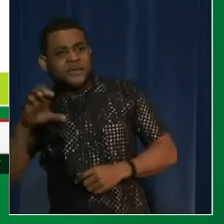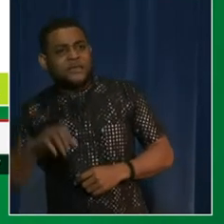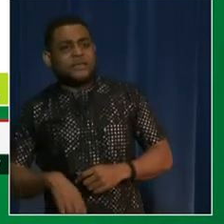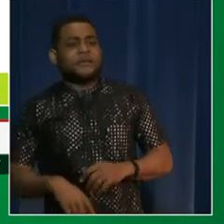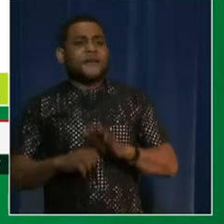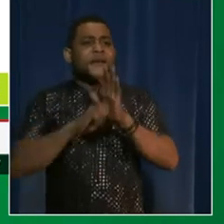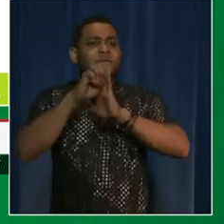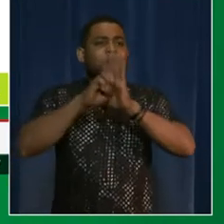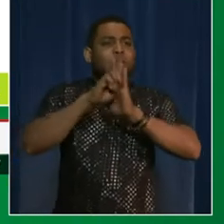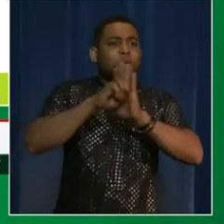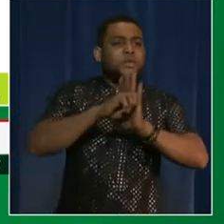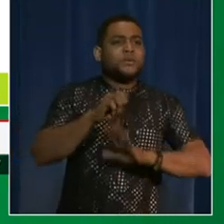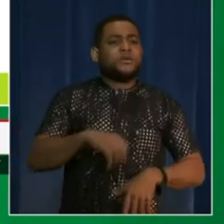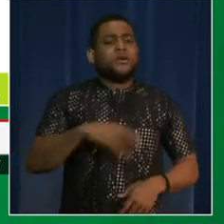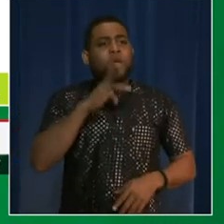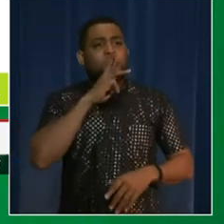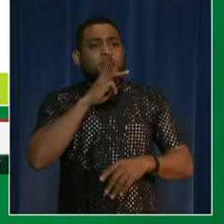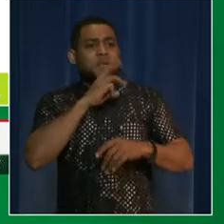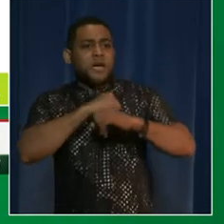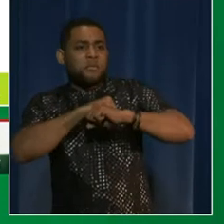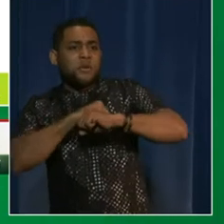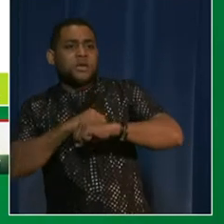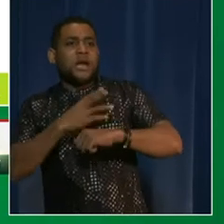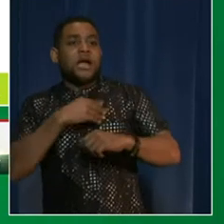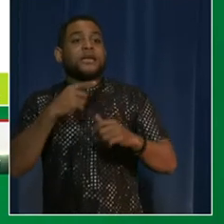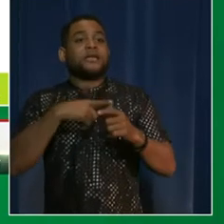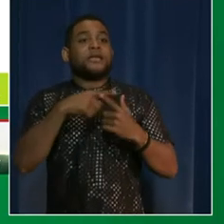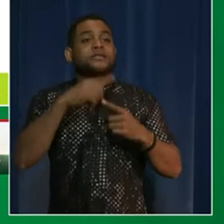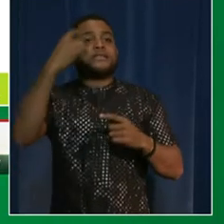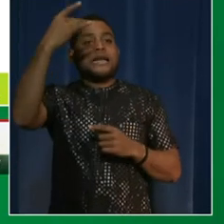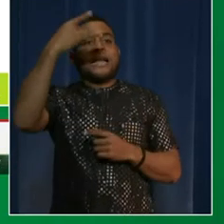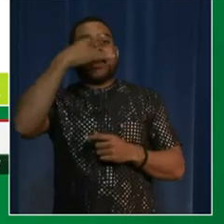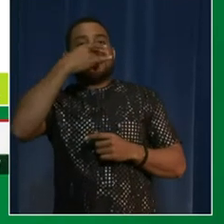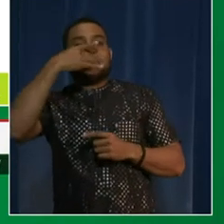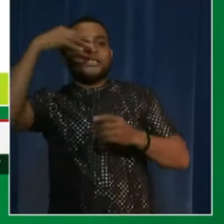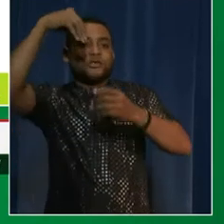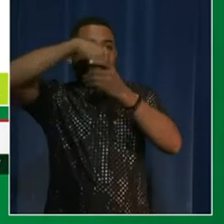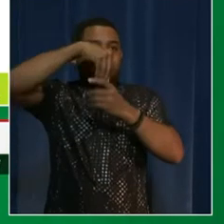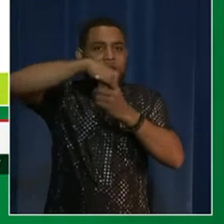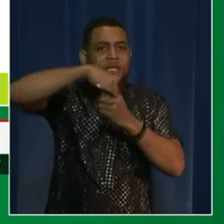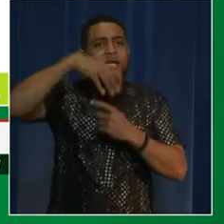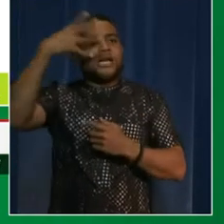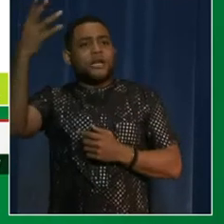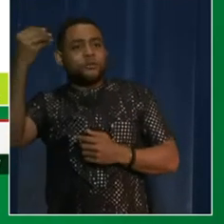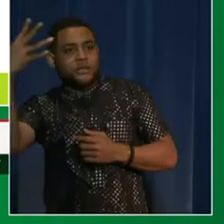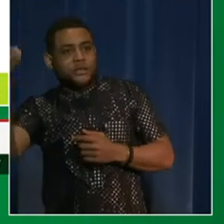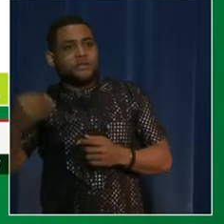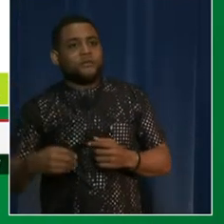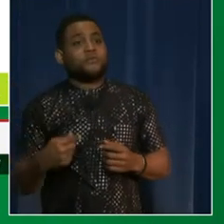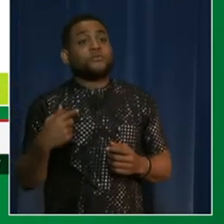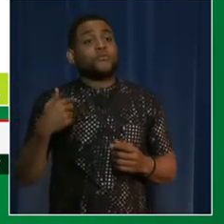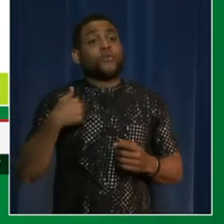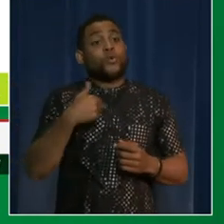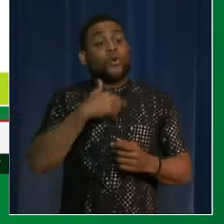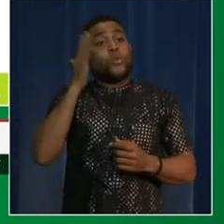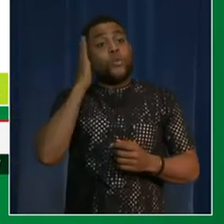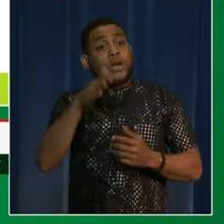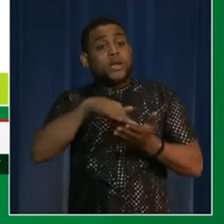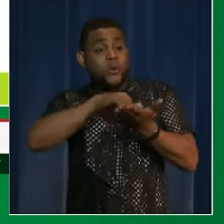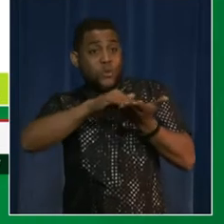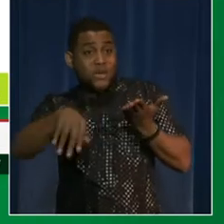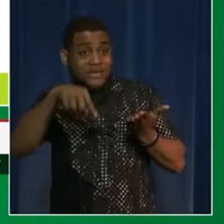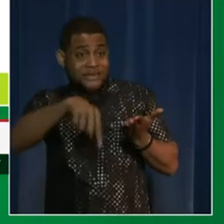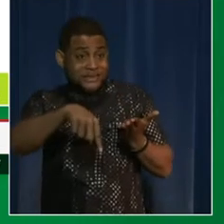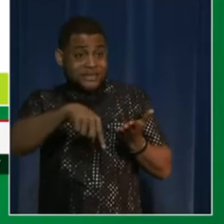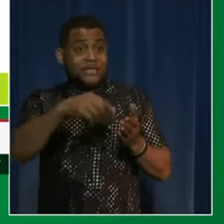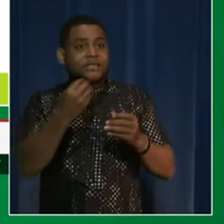and light interior finishes. The RFP will be released this spring, and we are excited for this project to be